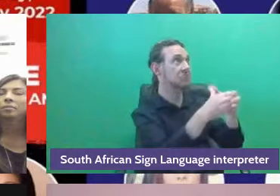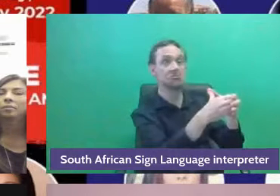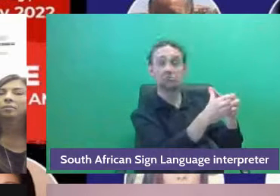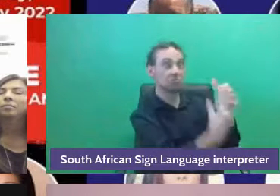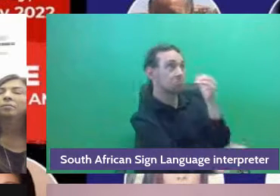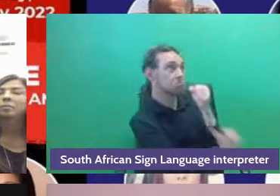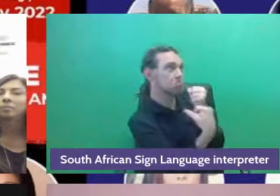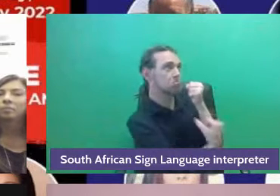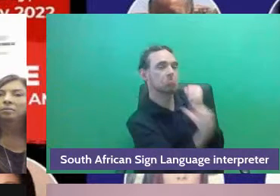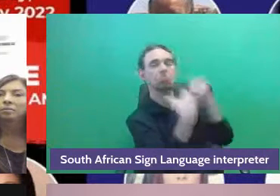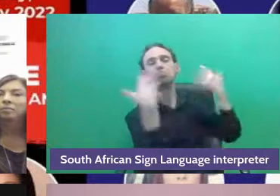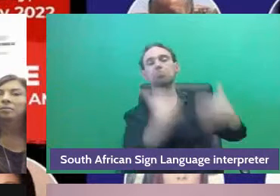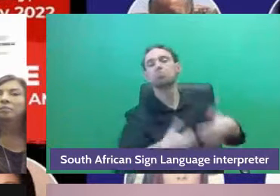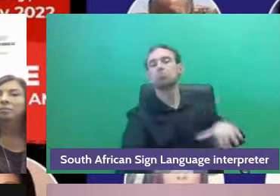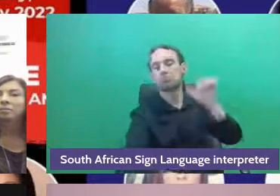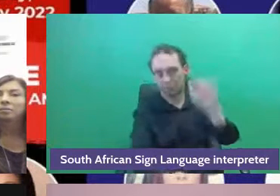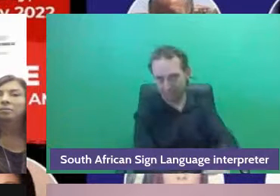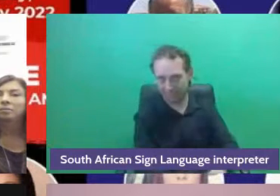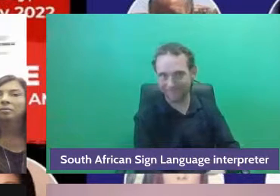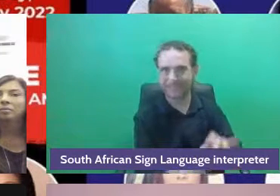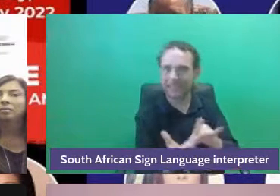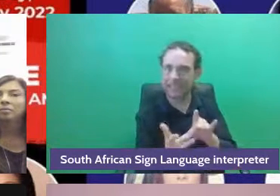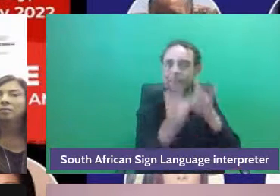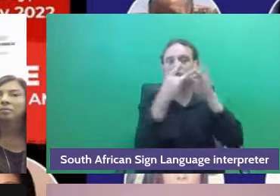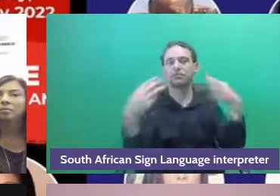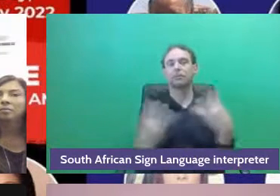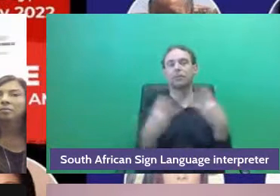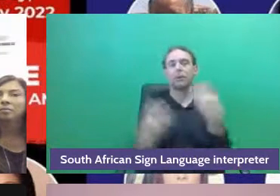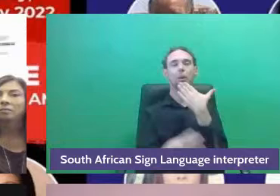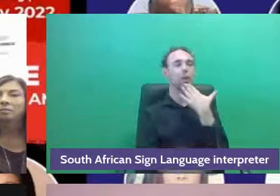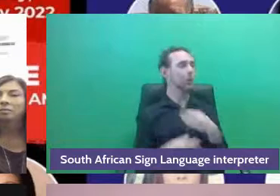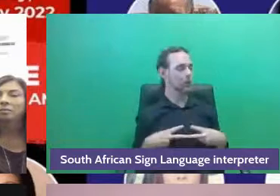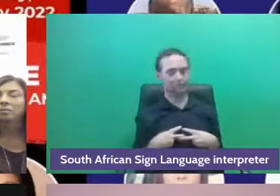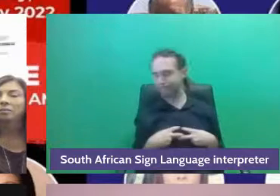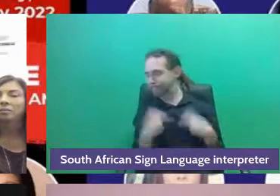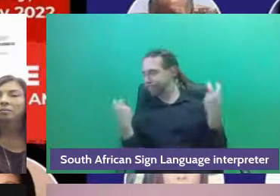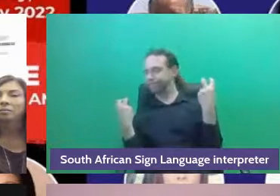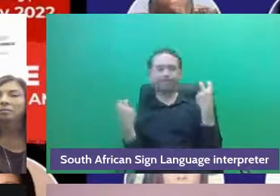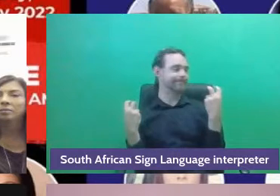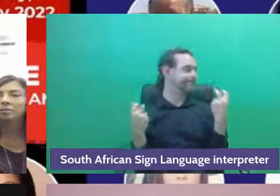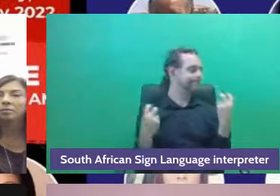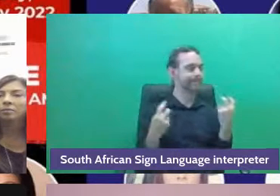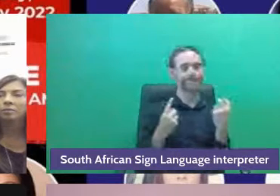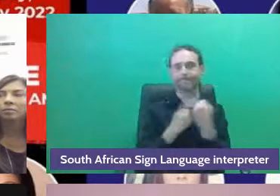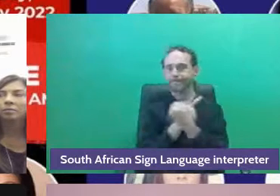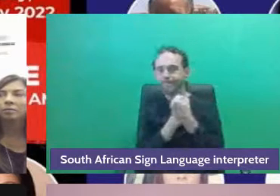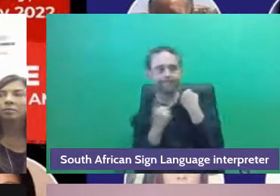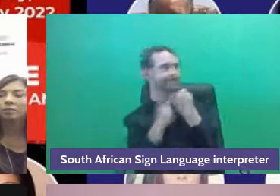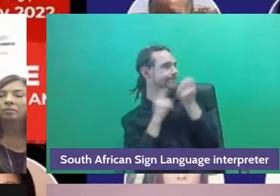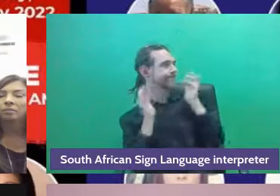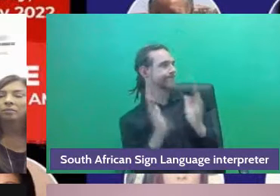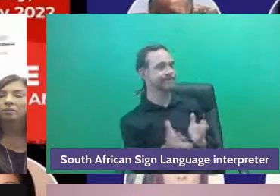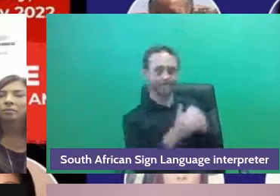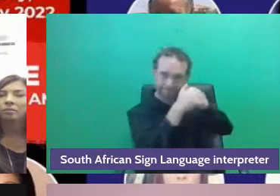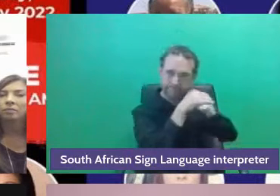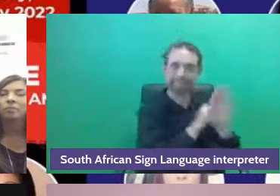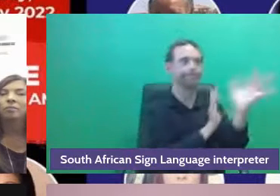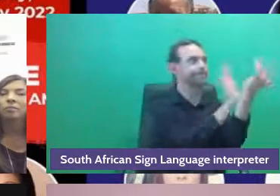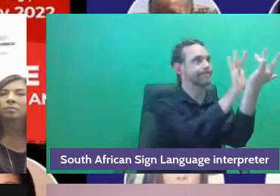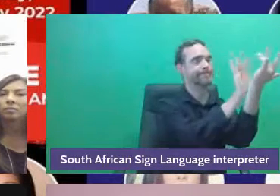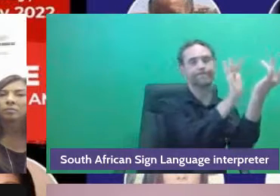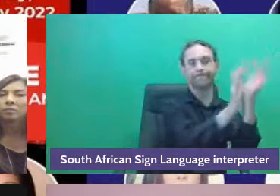community, especially for those who have experienced gender-based violence and femicide or who are allies to the movement.